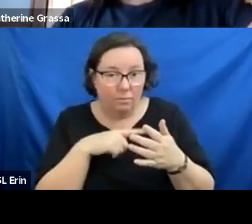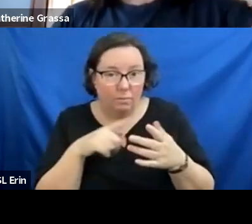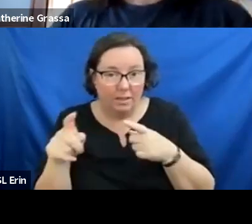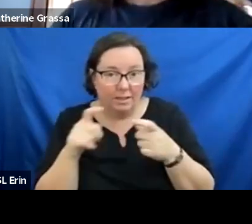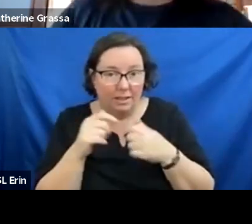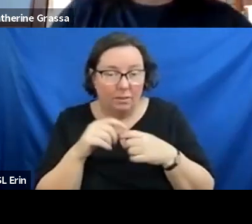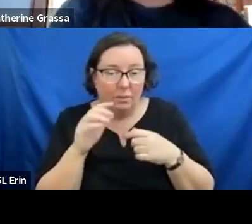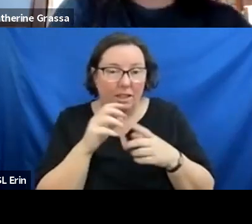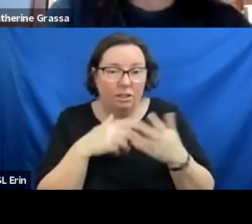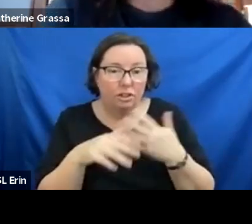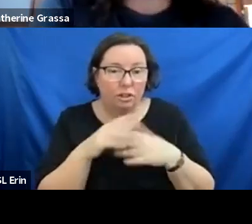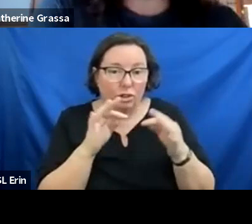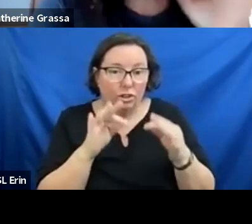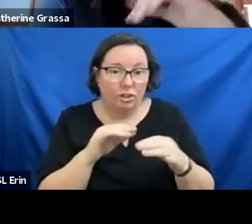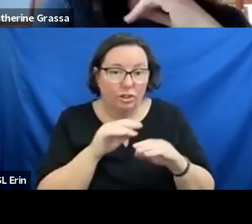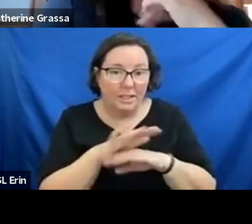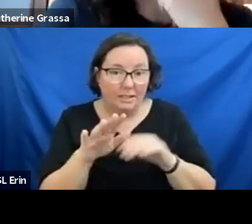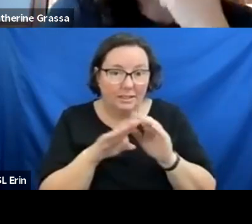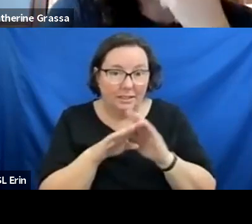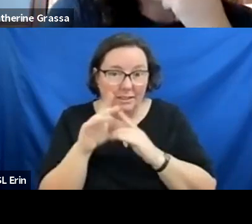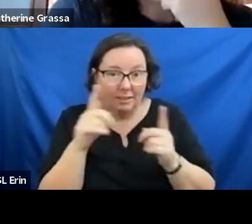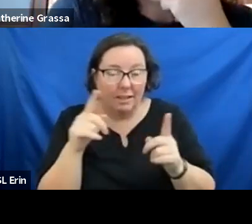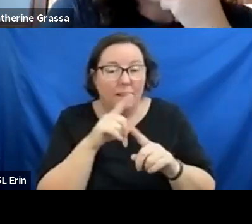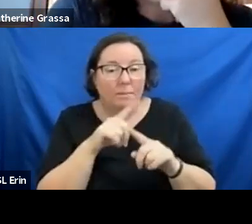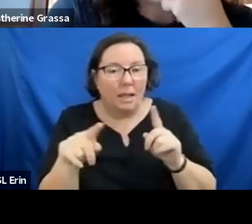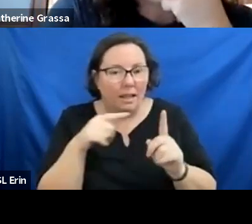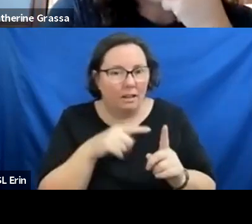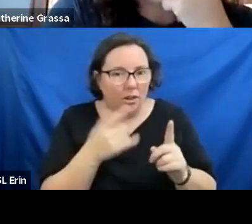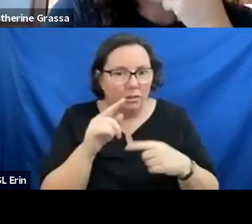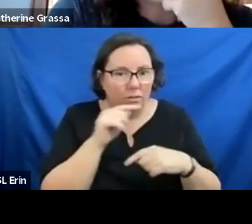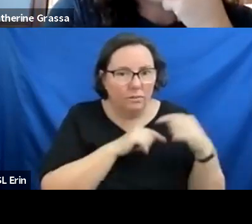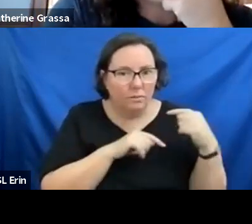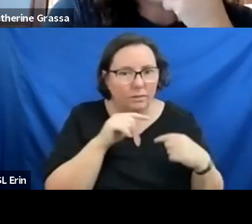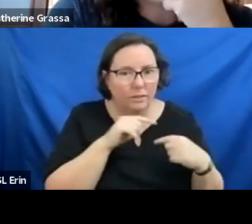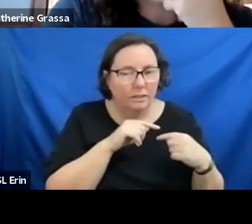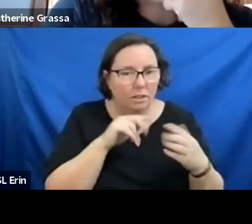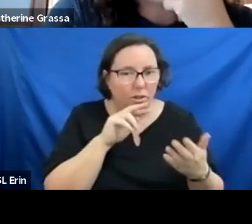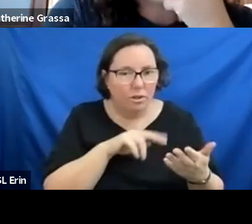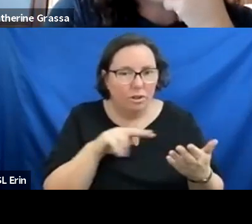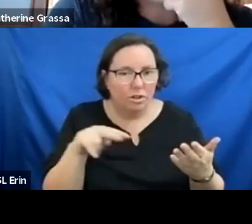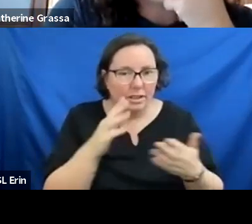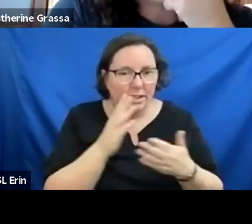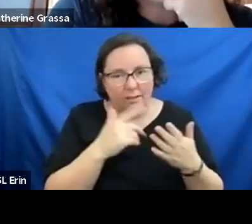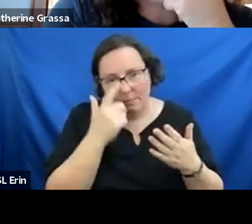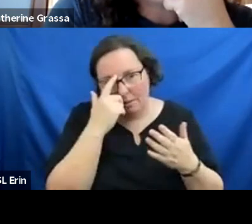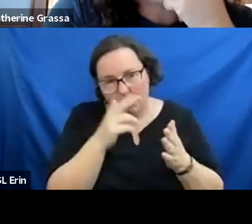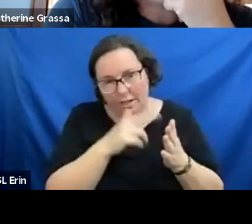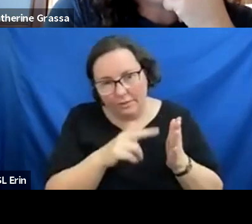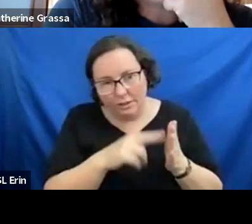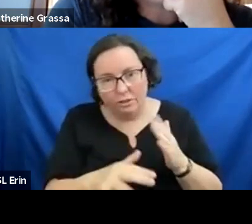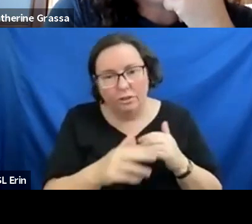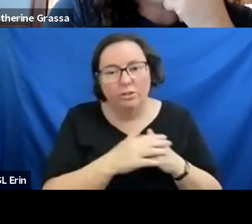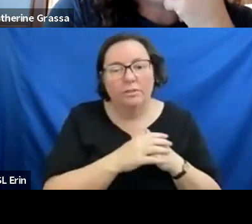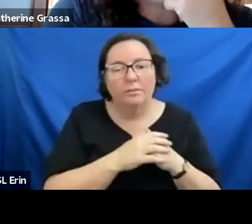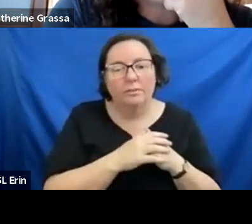social determinants, but they should also be looking at what some of the brain research is doing.